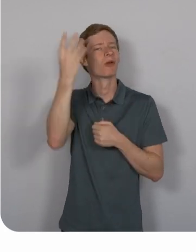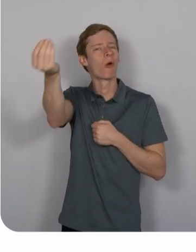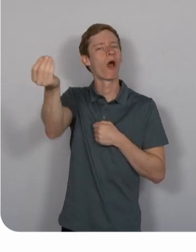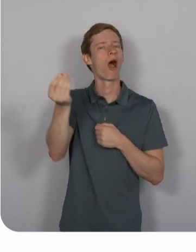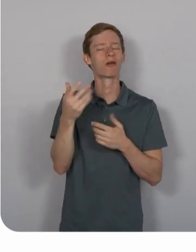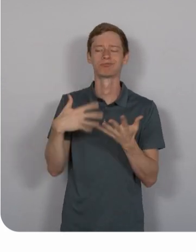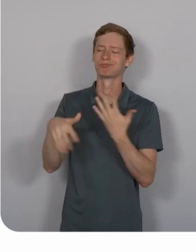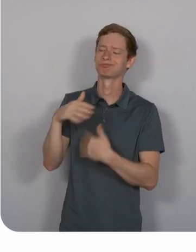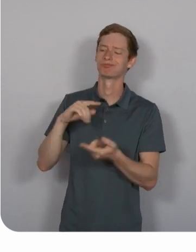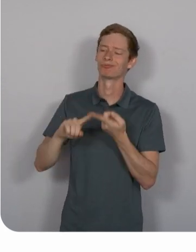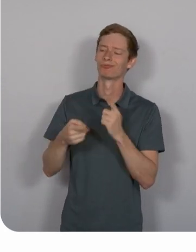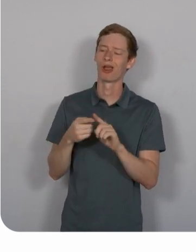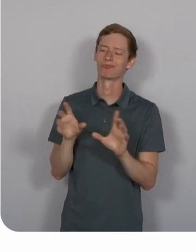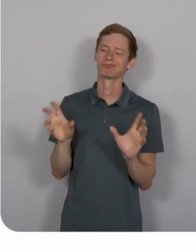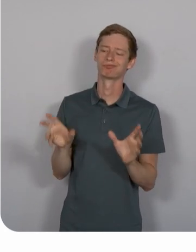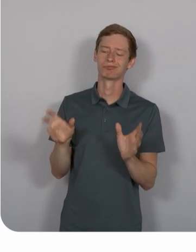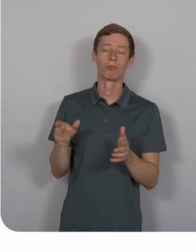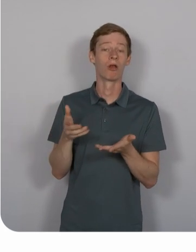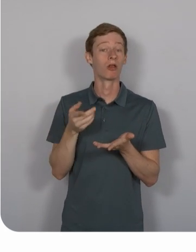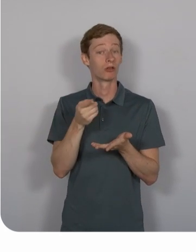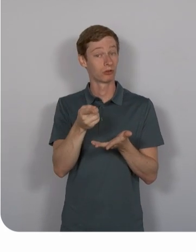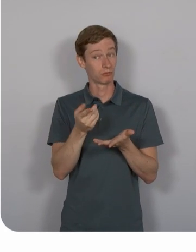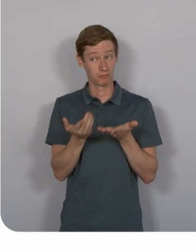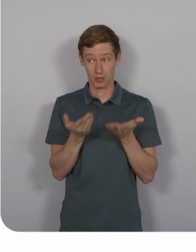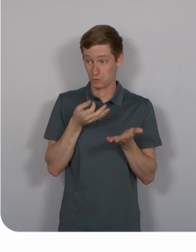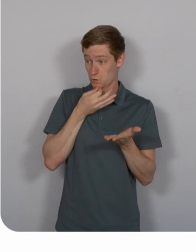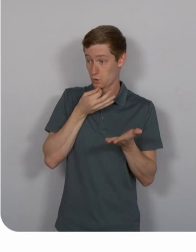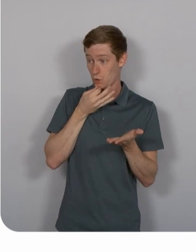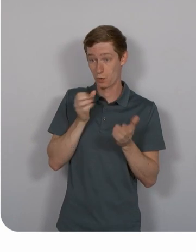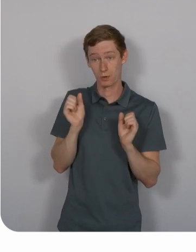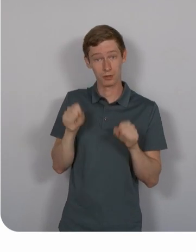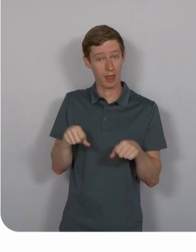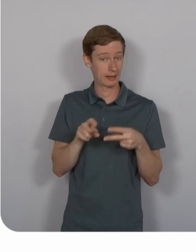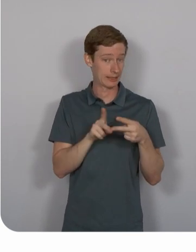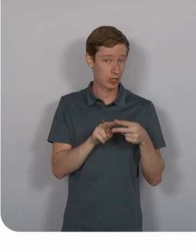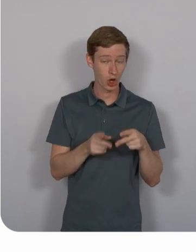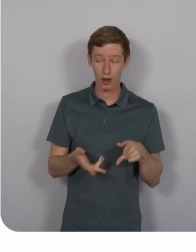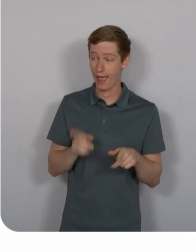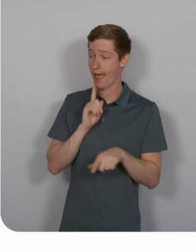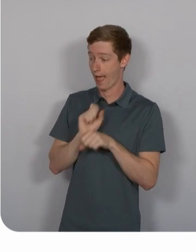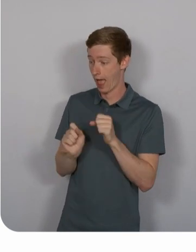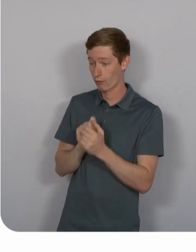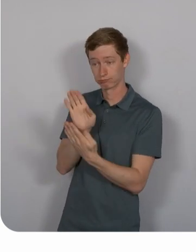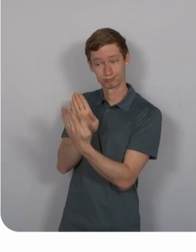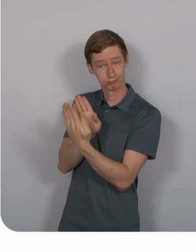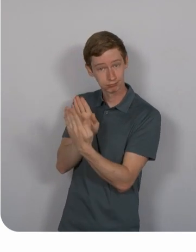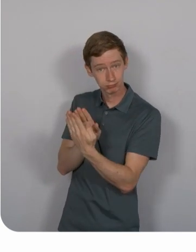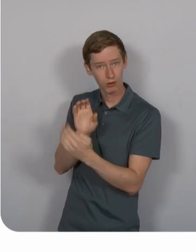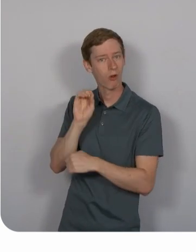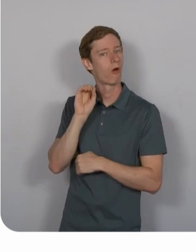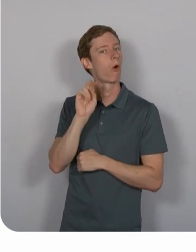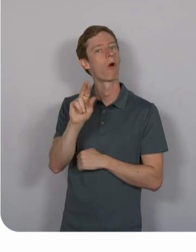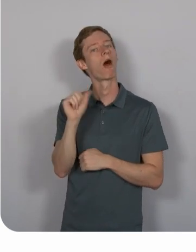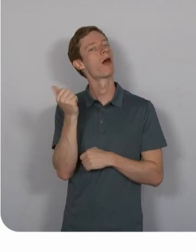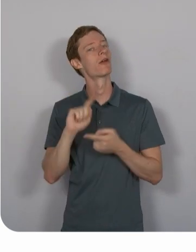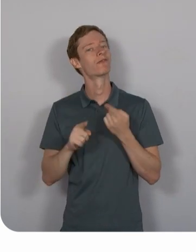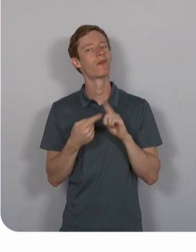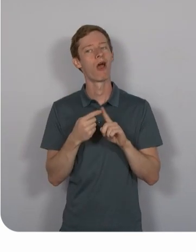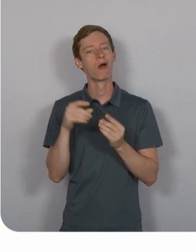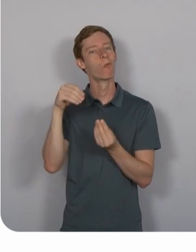Pretty soon, I think we're going to be at a point where you're going to be there physically with some of your friends, and others will be there digitally